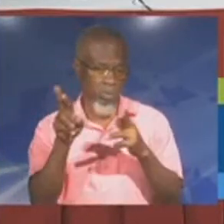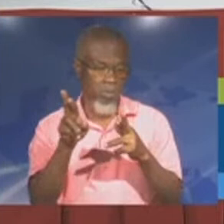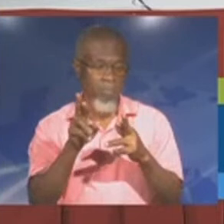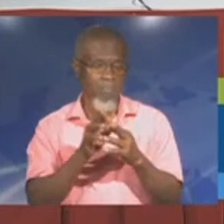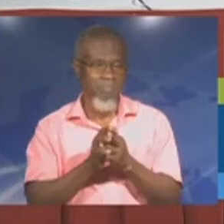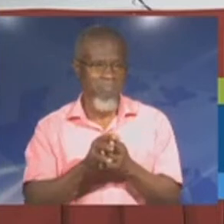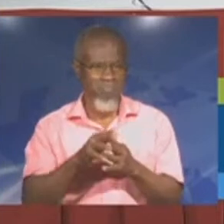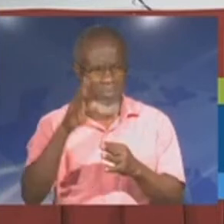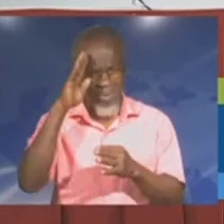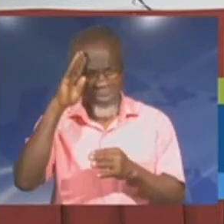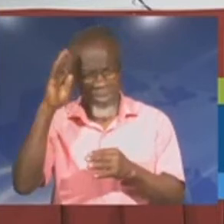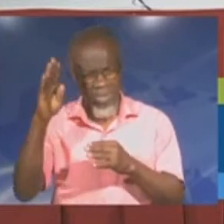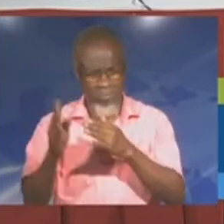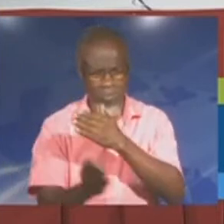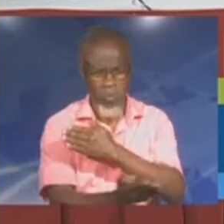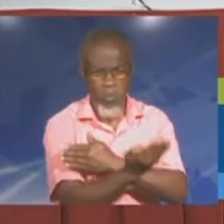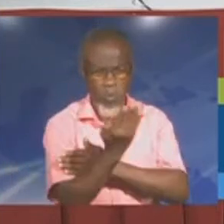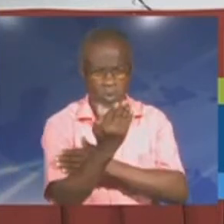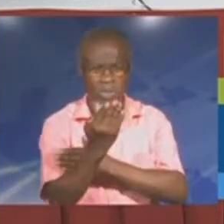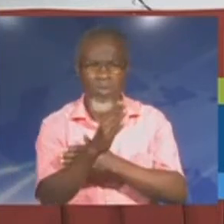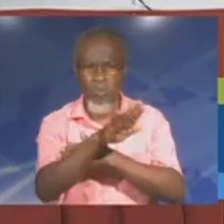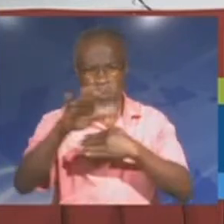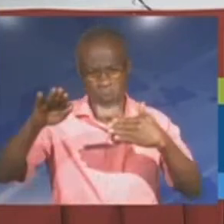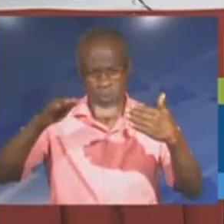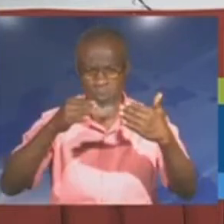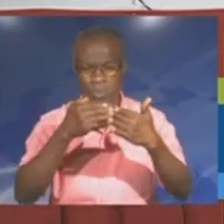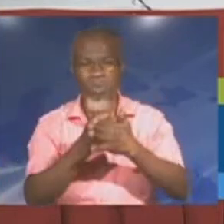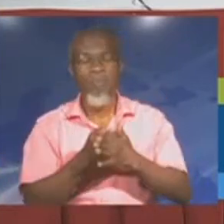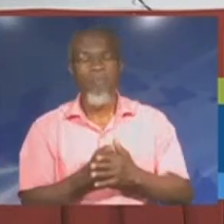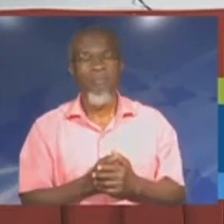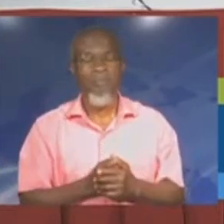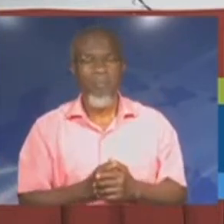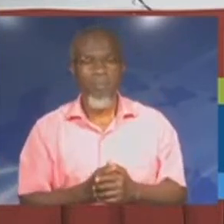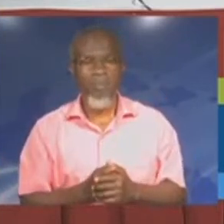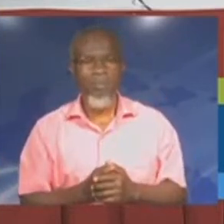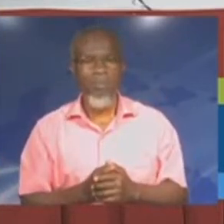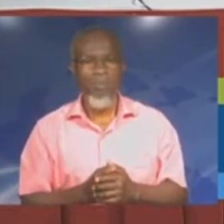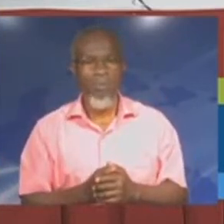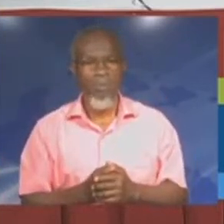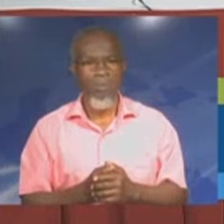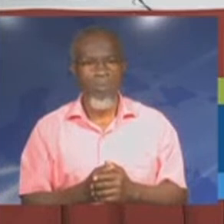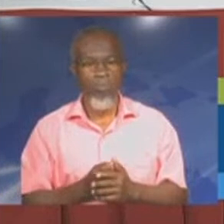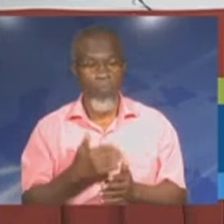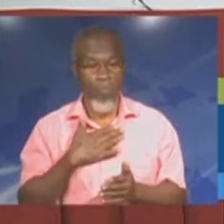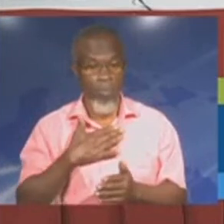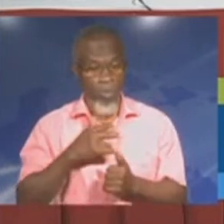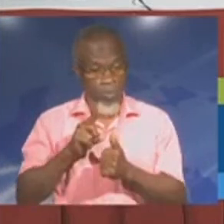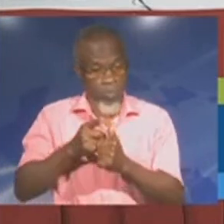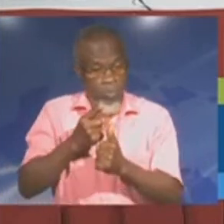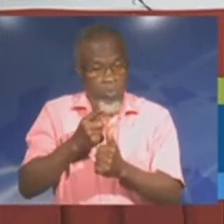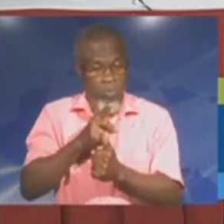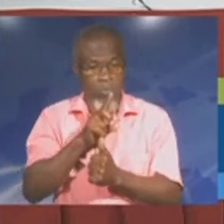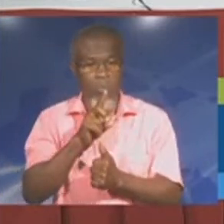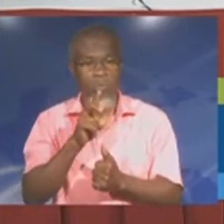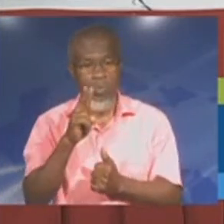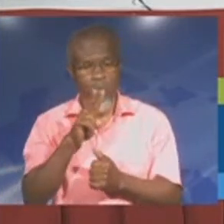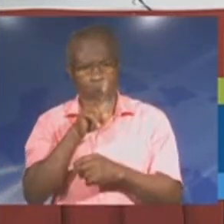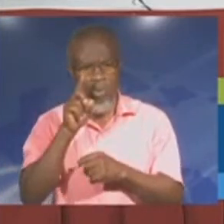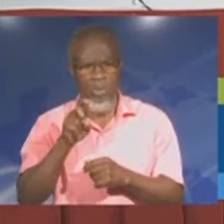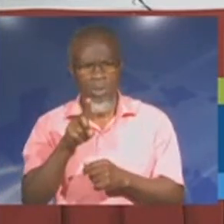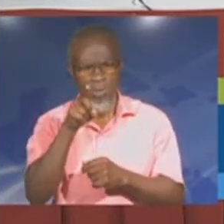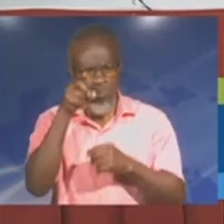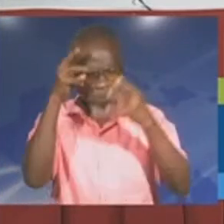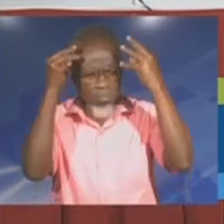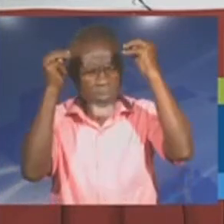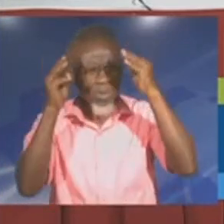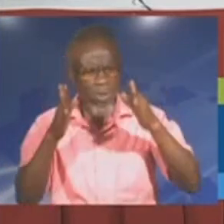Hi, good morning to the entire panel. Alicia Boucher from TV6 here. My first two questions are for the Minister.